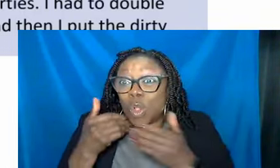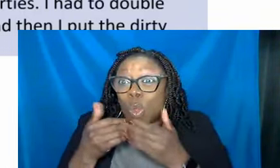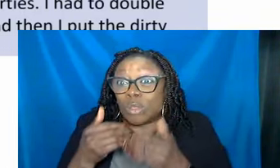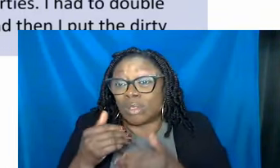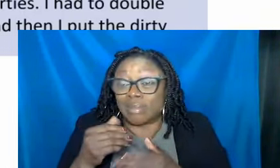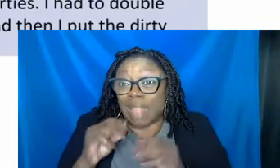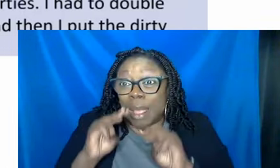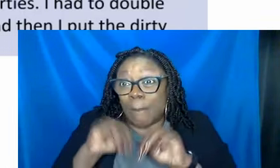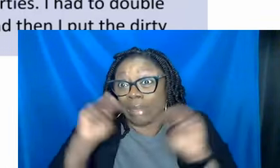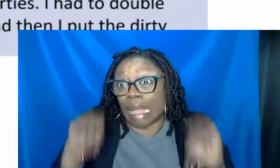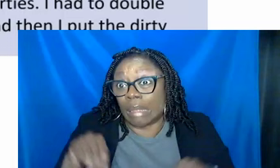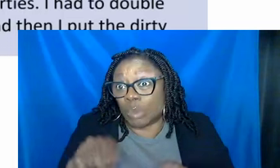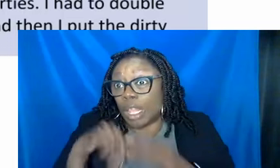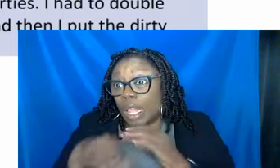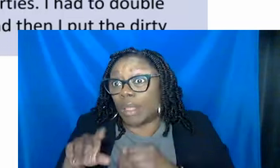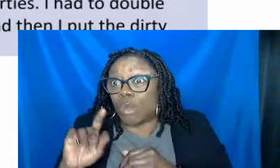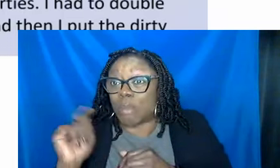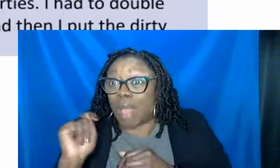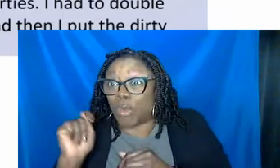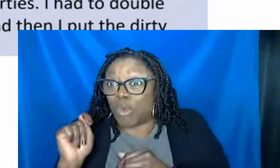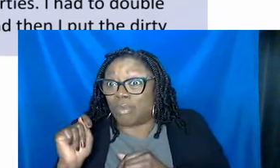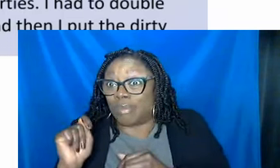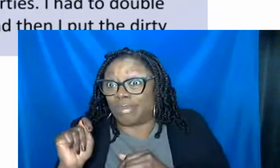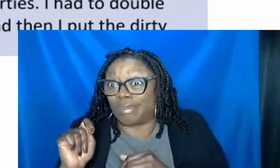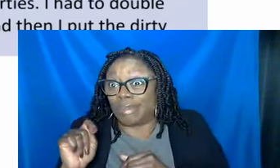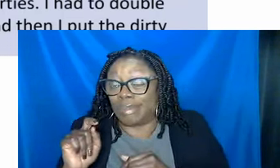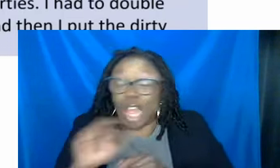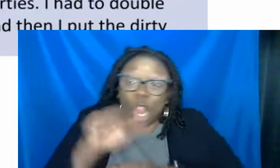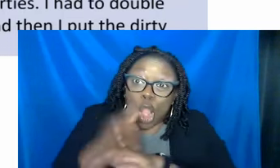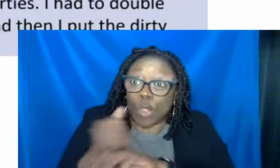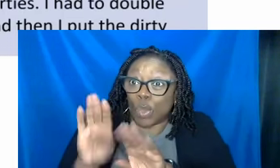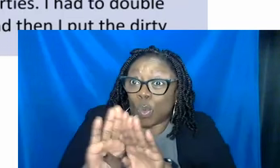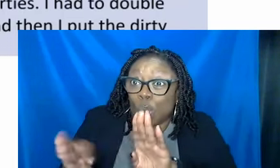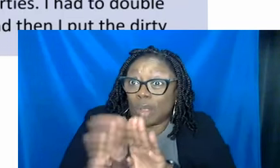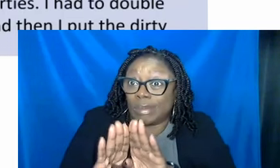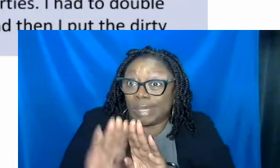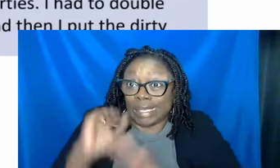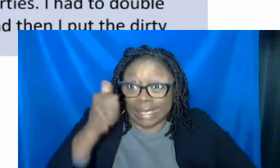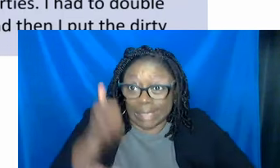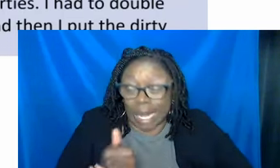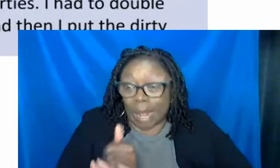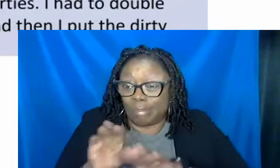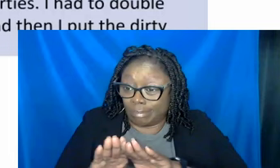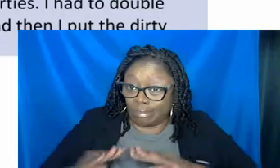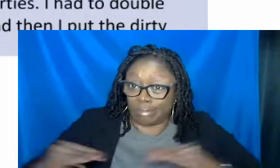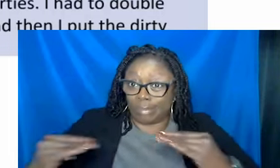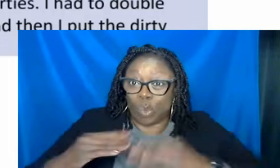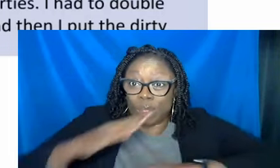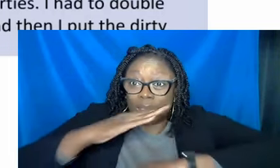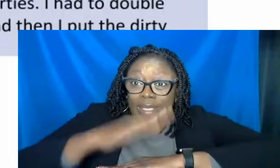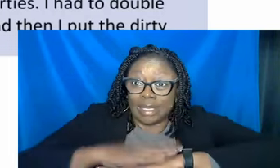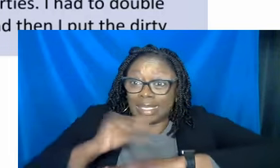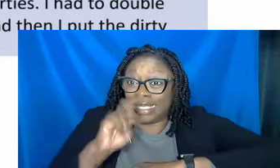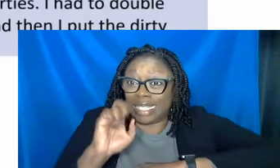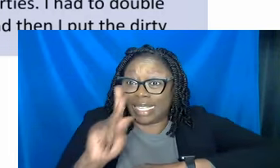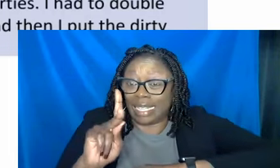they used the male restroom. He was a man. They locked the stall. She set up her sterile field on the sink. She